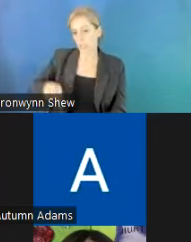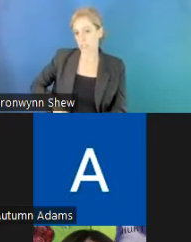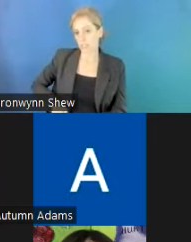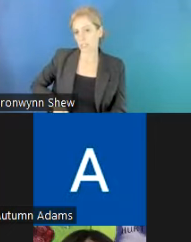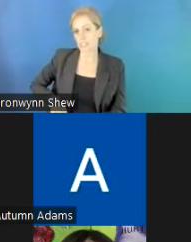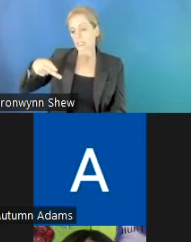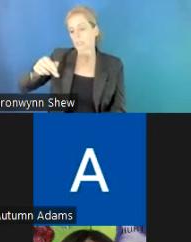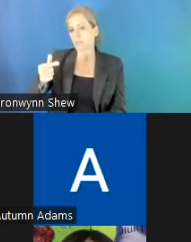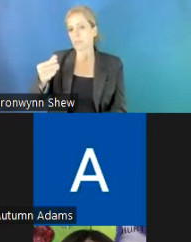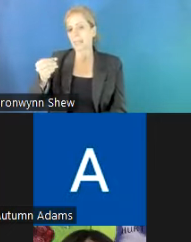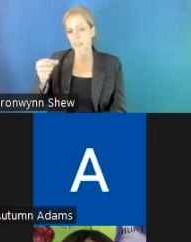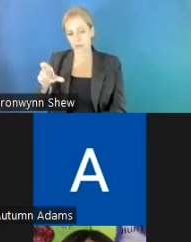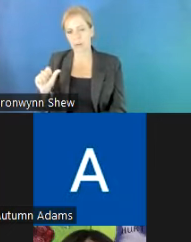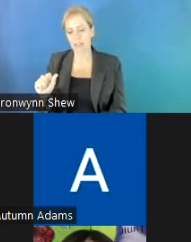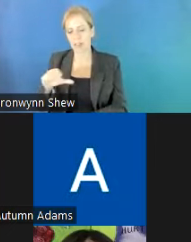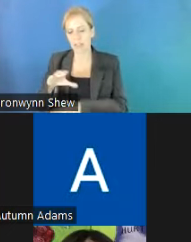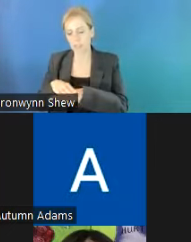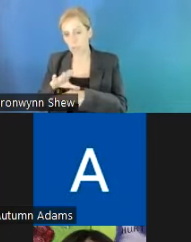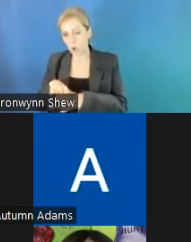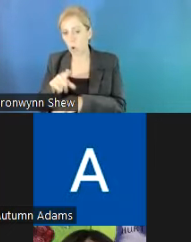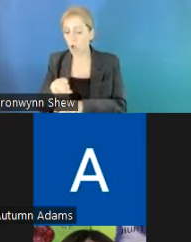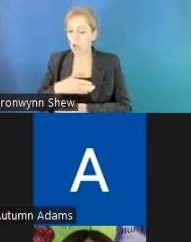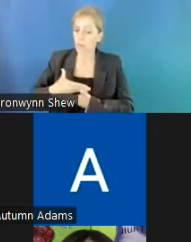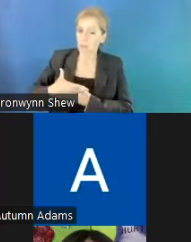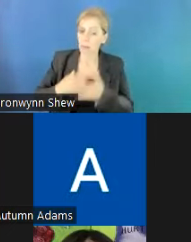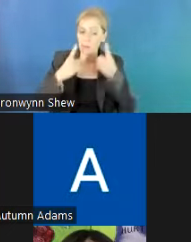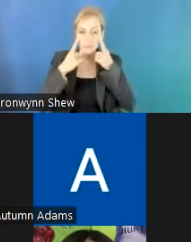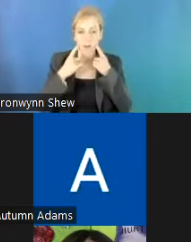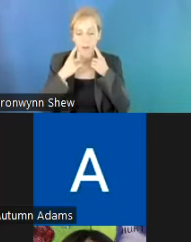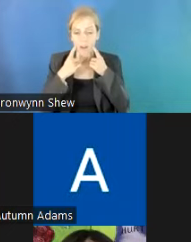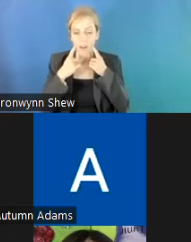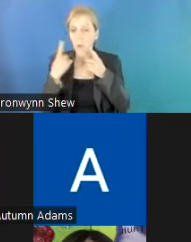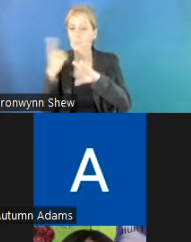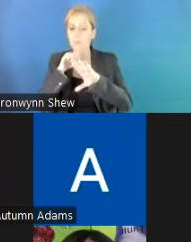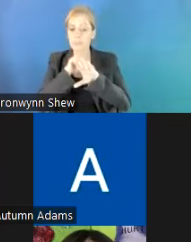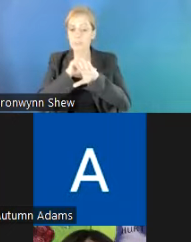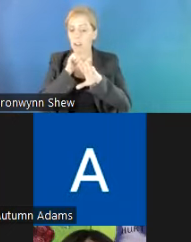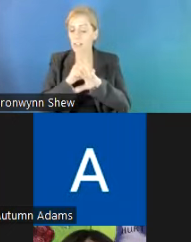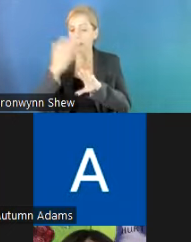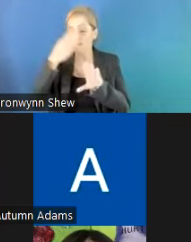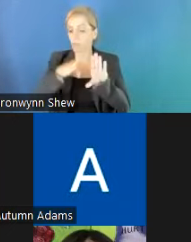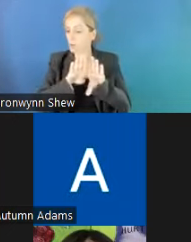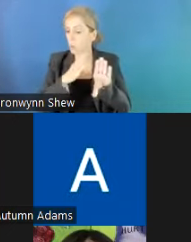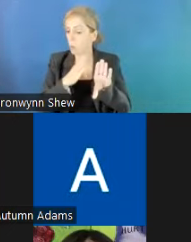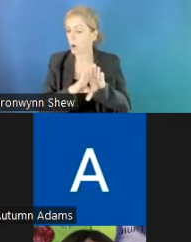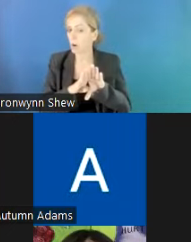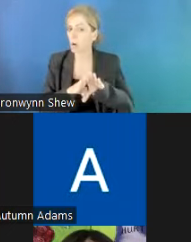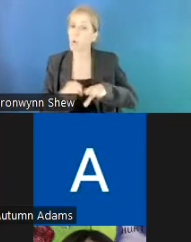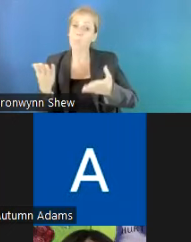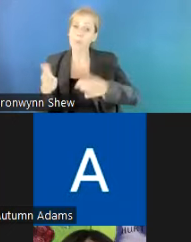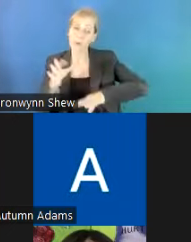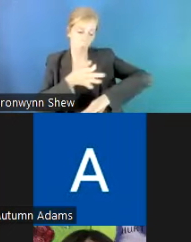at the front door, or have an alarm set up on your phone or on your watch can alert you to different things.